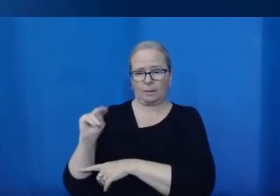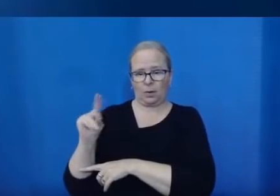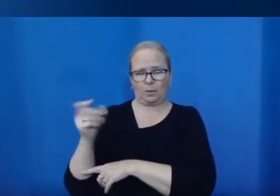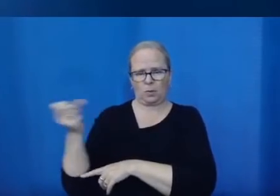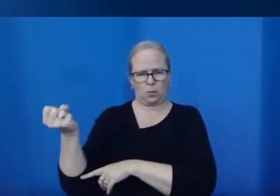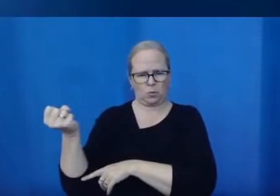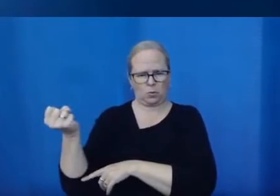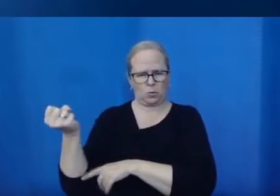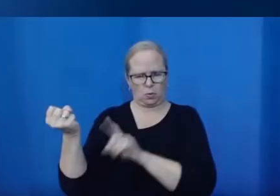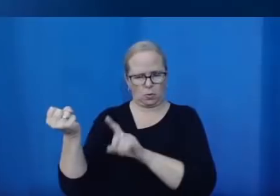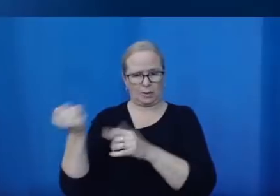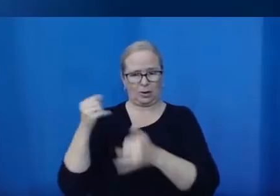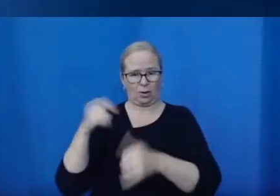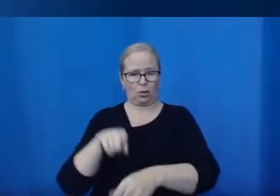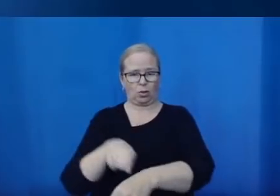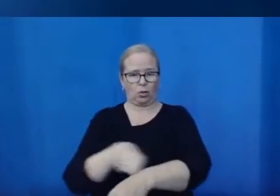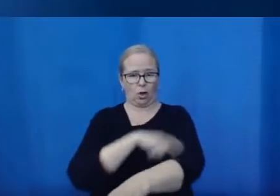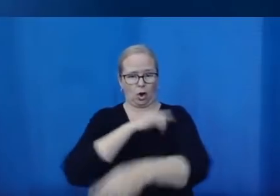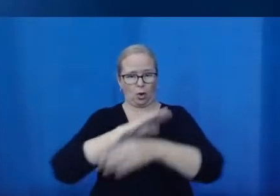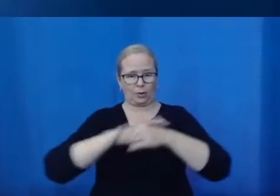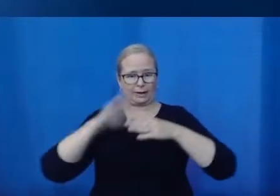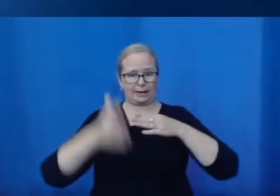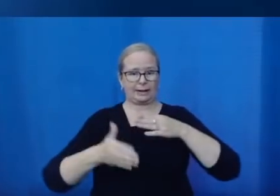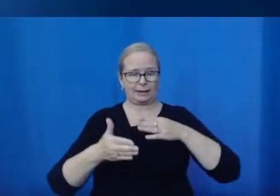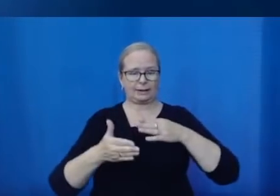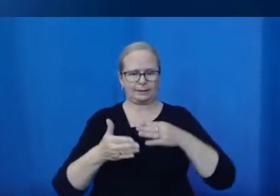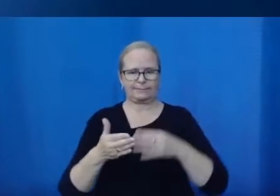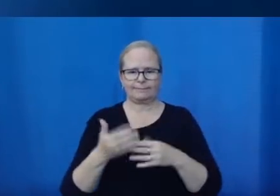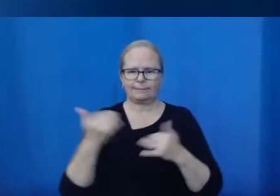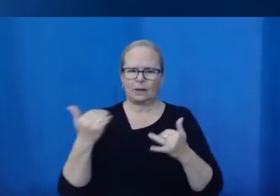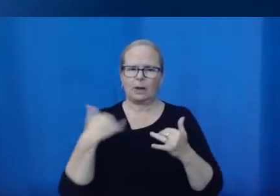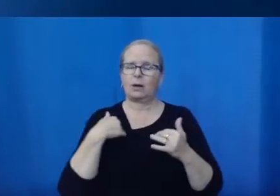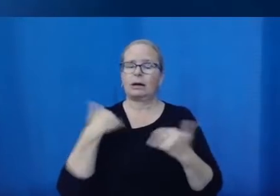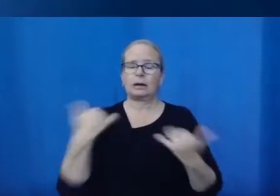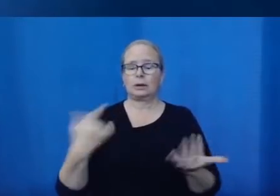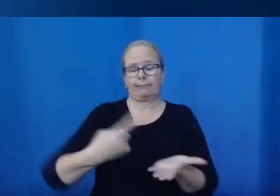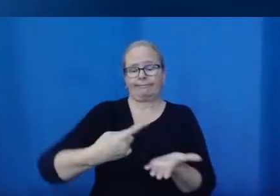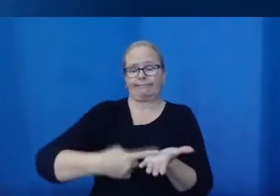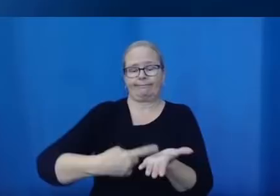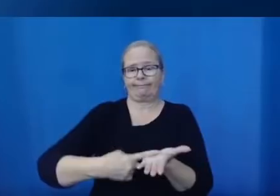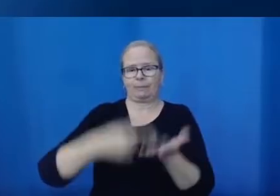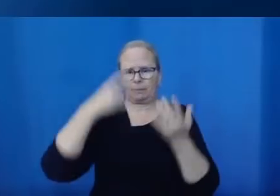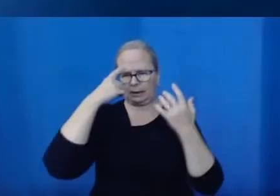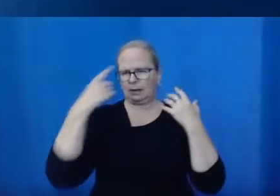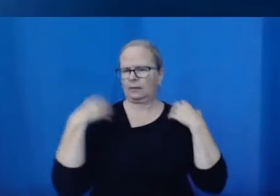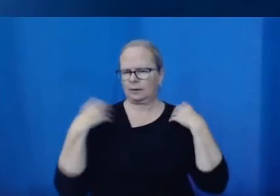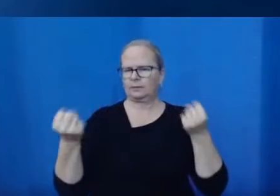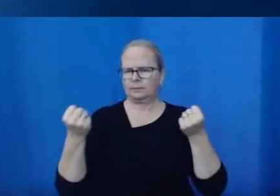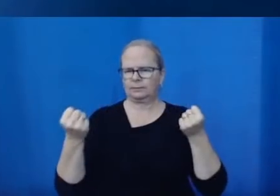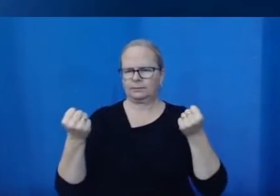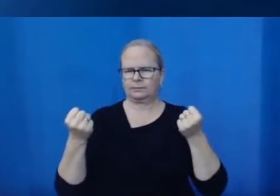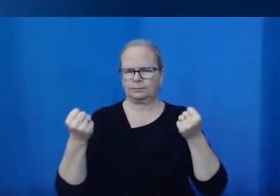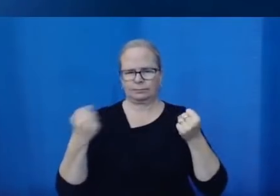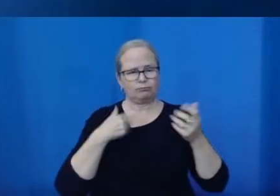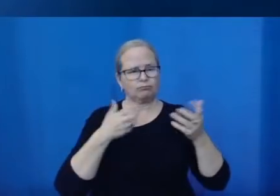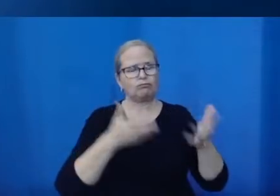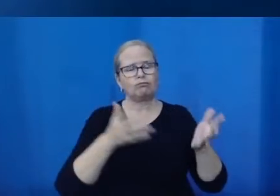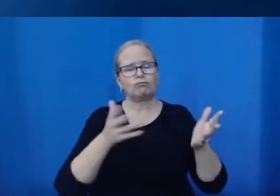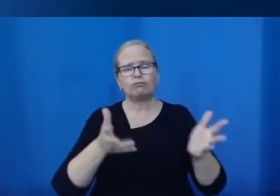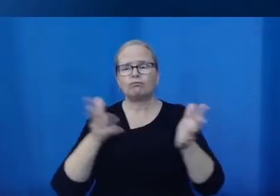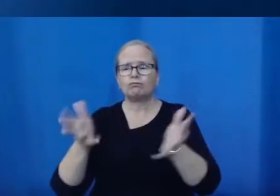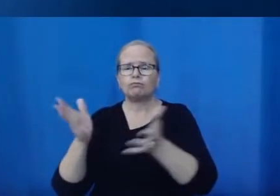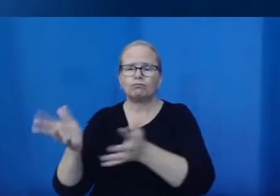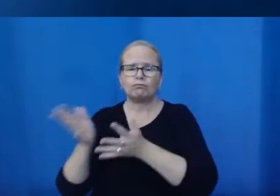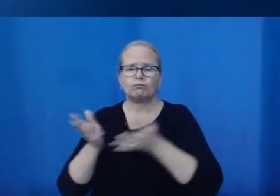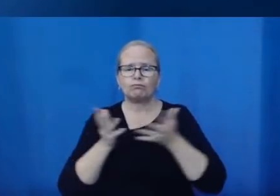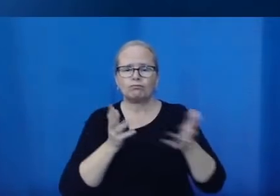mental health. As the conversation is unfolding live with questions from folks at home, I cannot provide any specific trigger